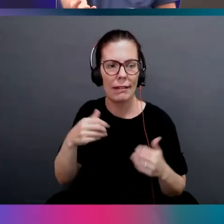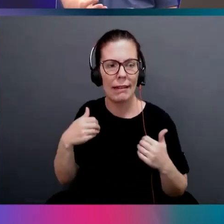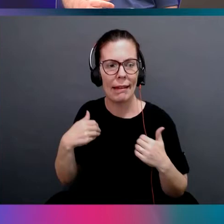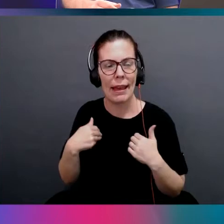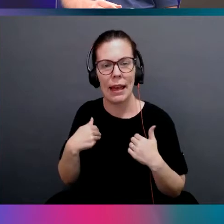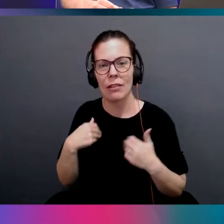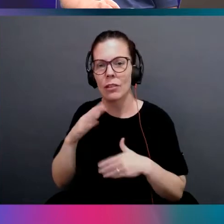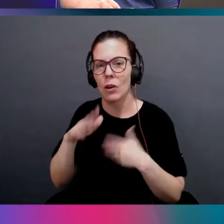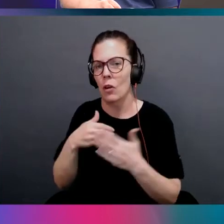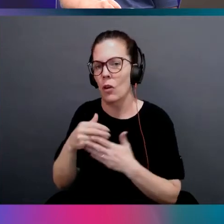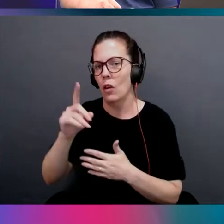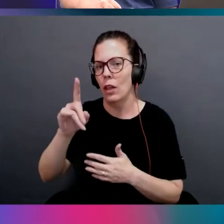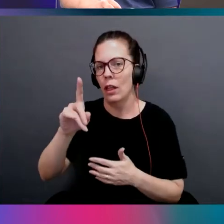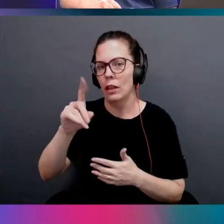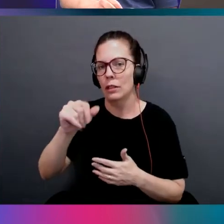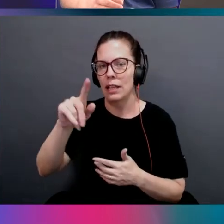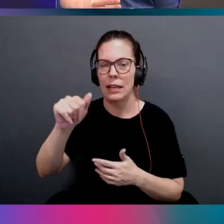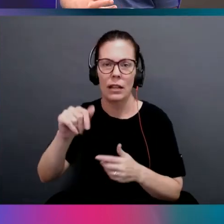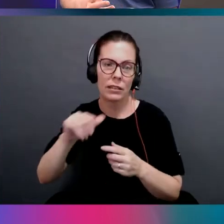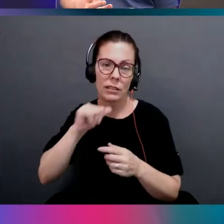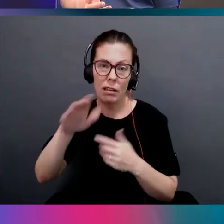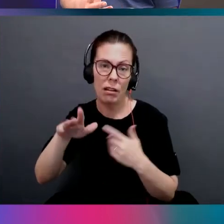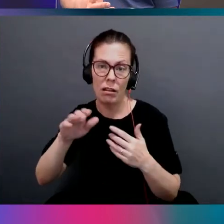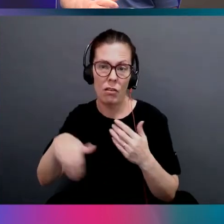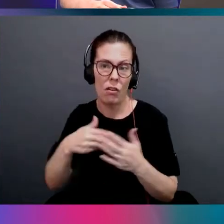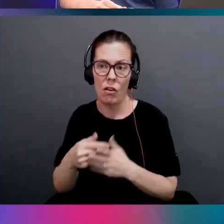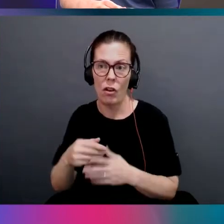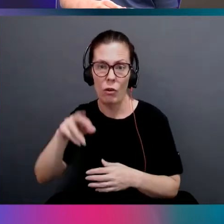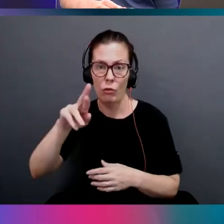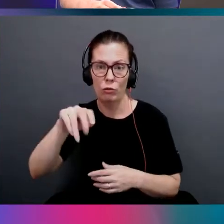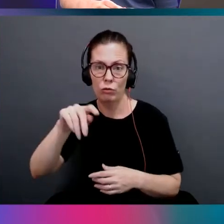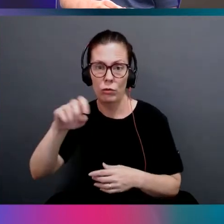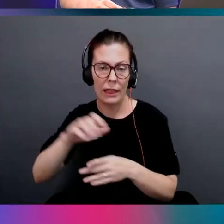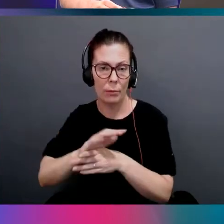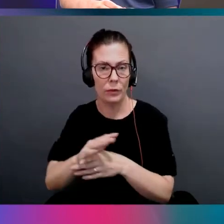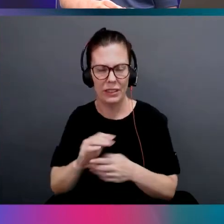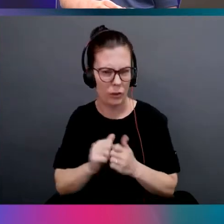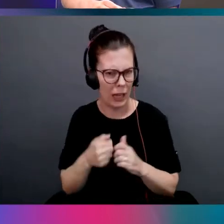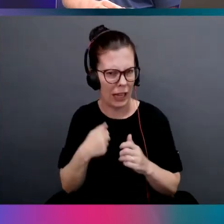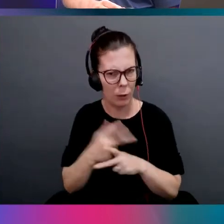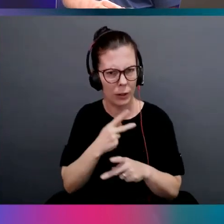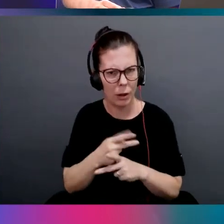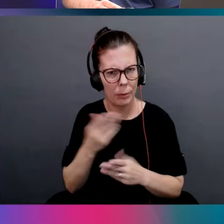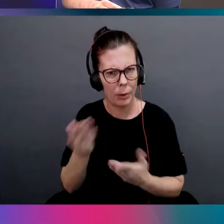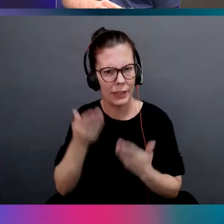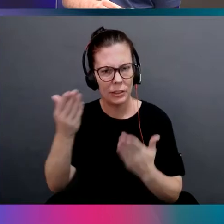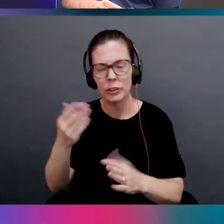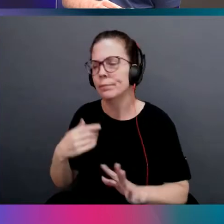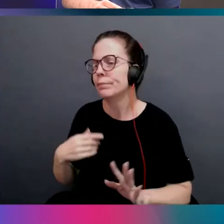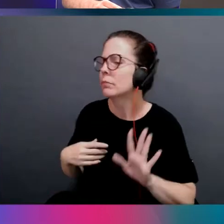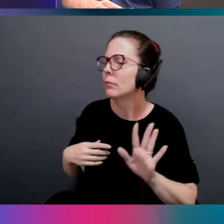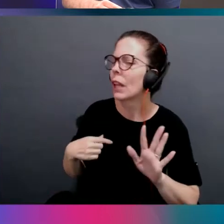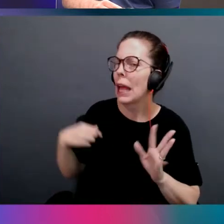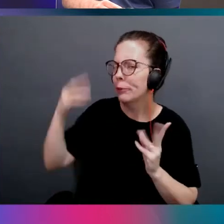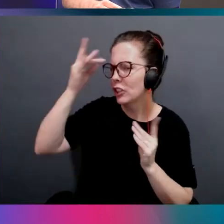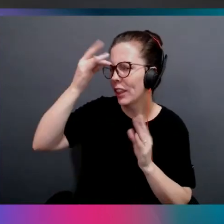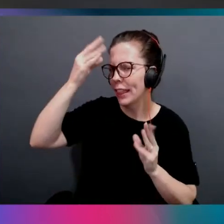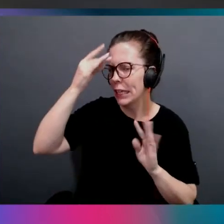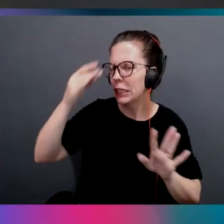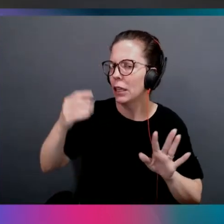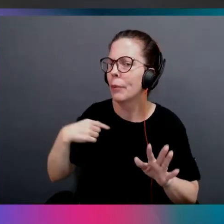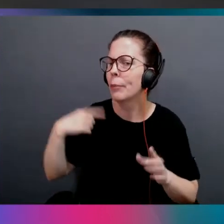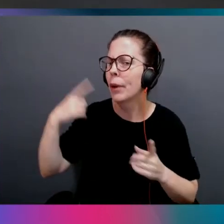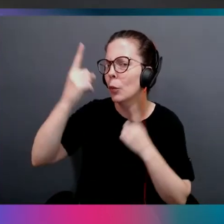everybody rates movies, right? So how do we come up with a recommendation? So I wonder, I'm thinking out loud here, I wonder if there's a way to